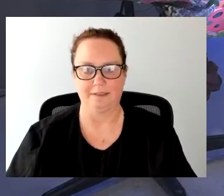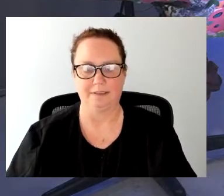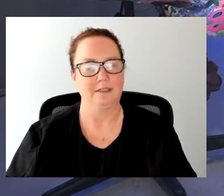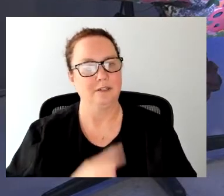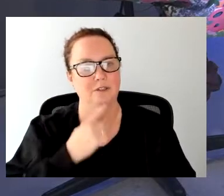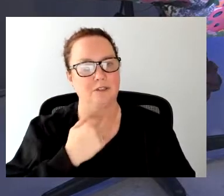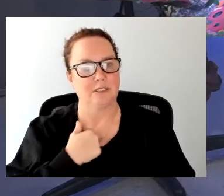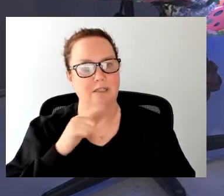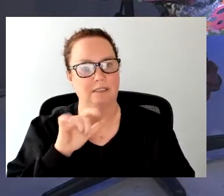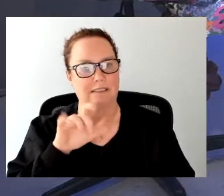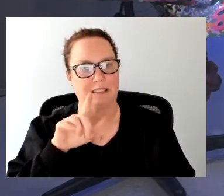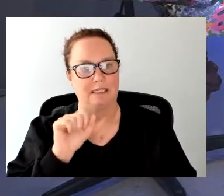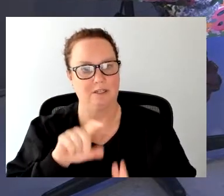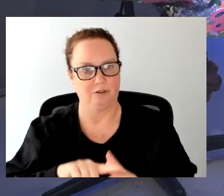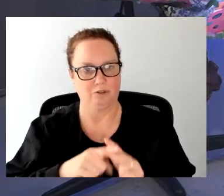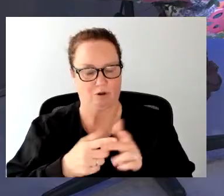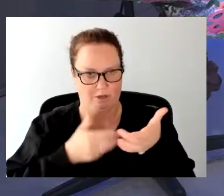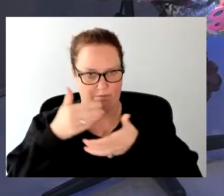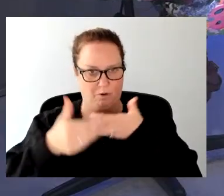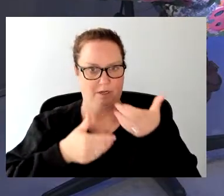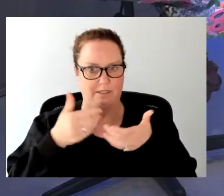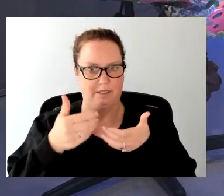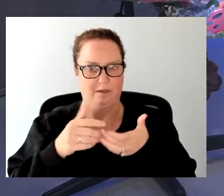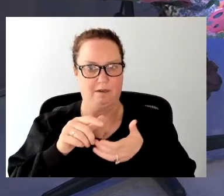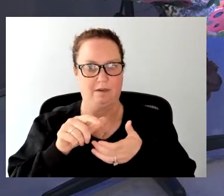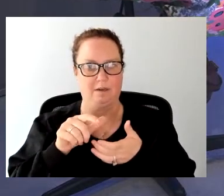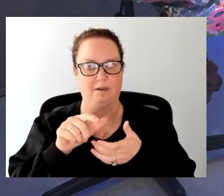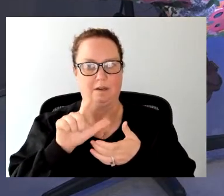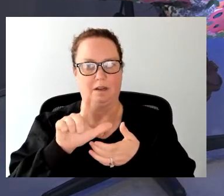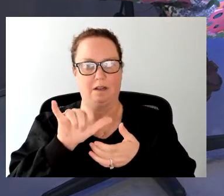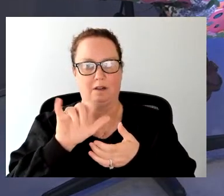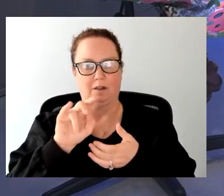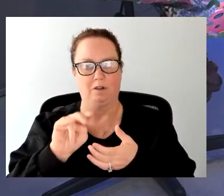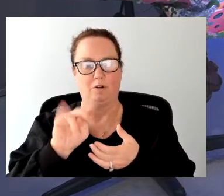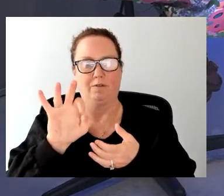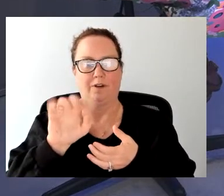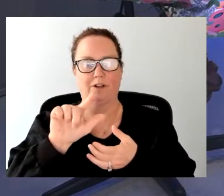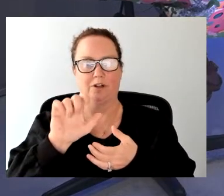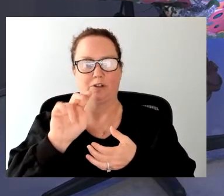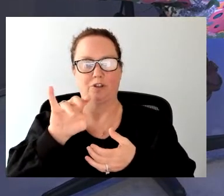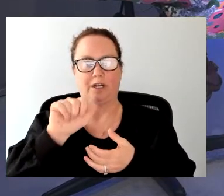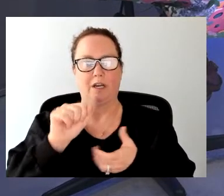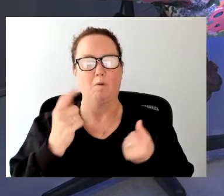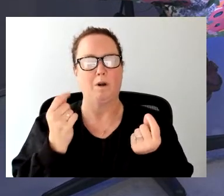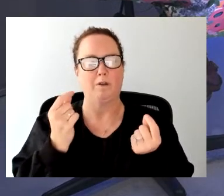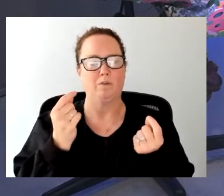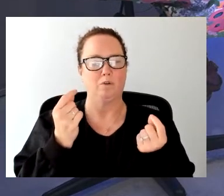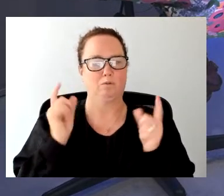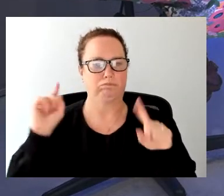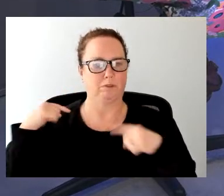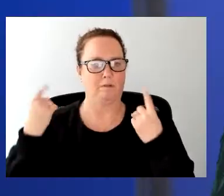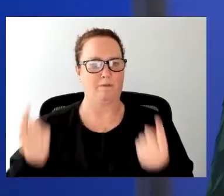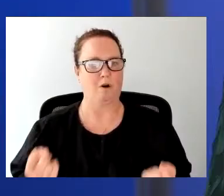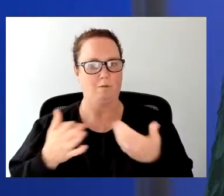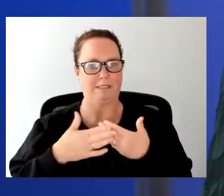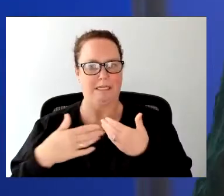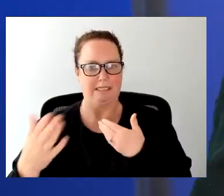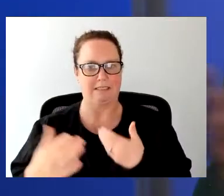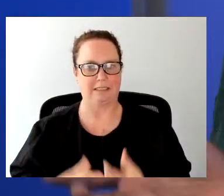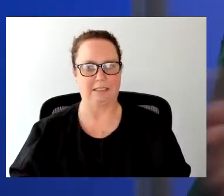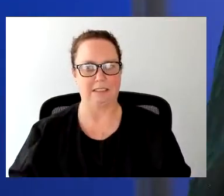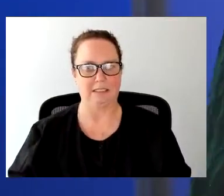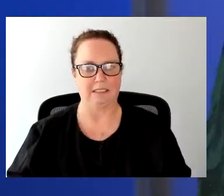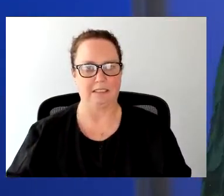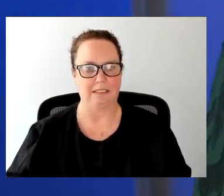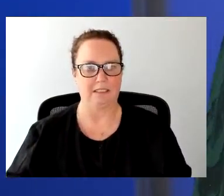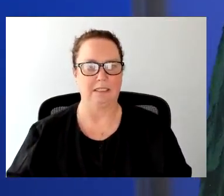You've started the process for Lyfgenia. What have you done so far, and what's next? The part that is coming